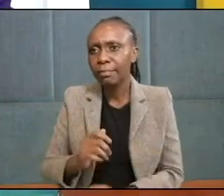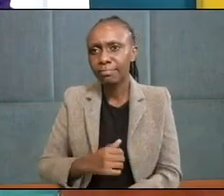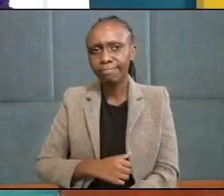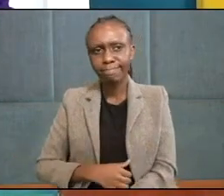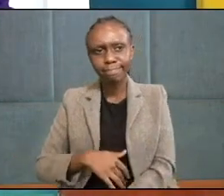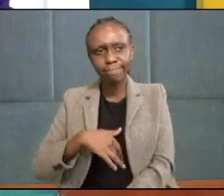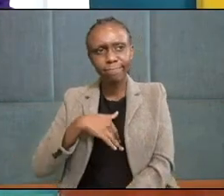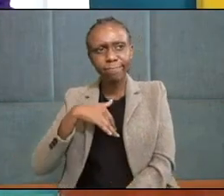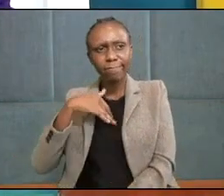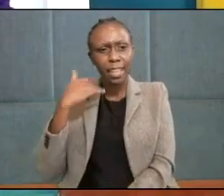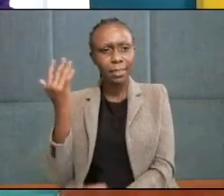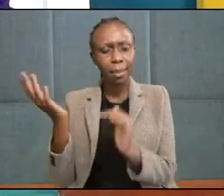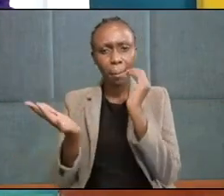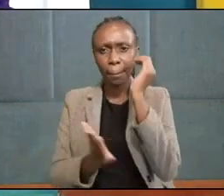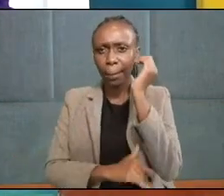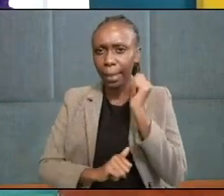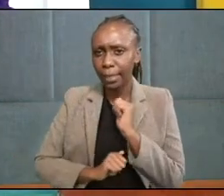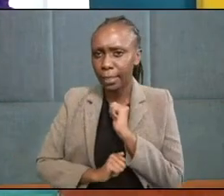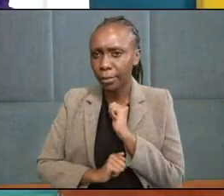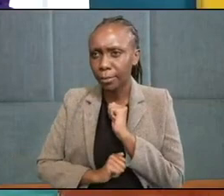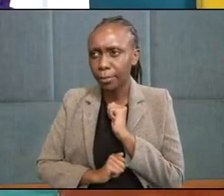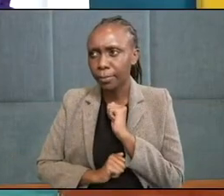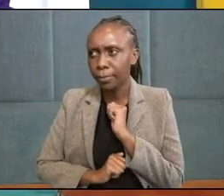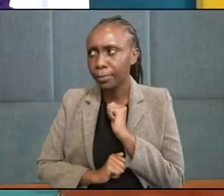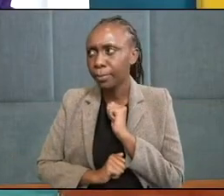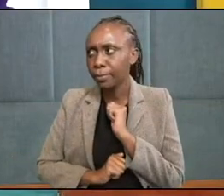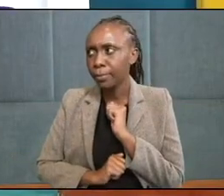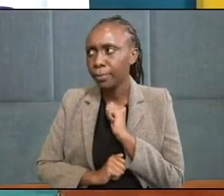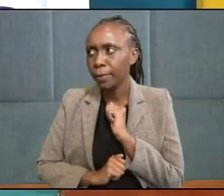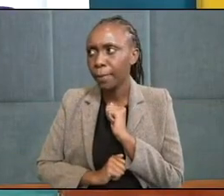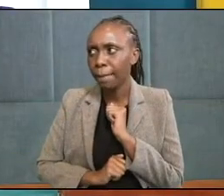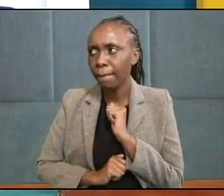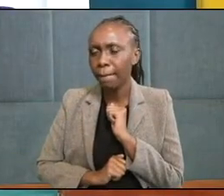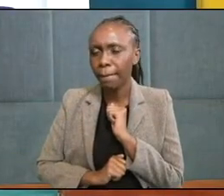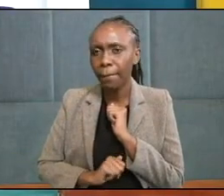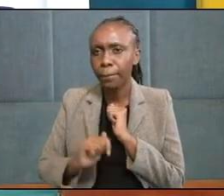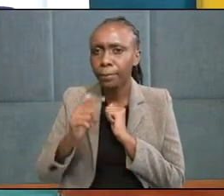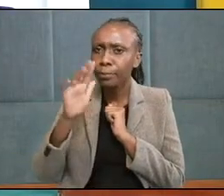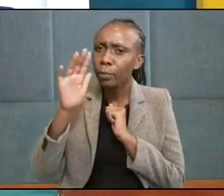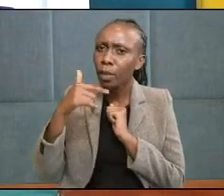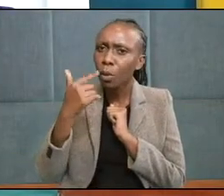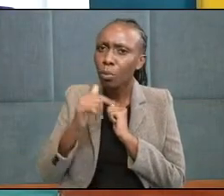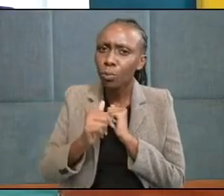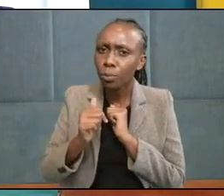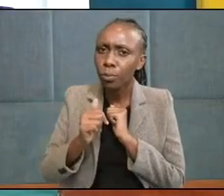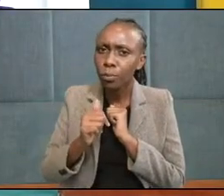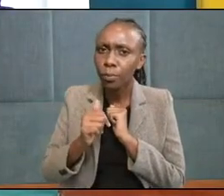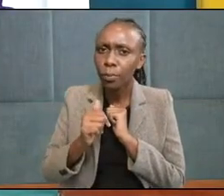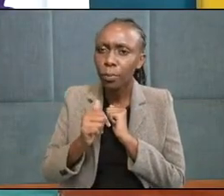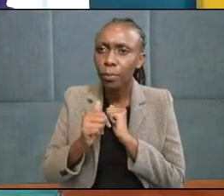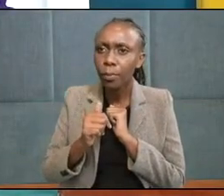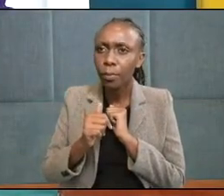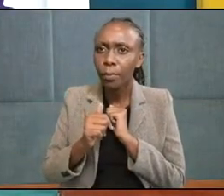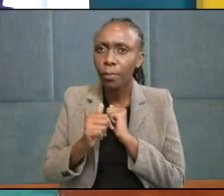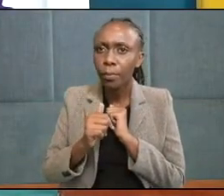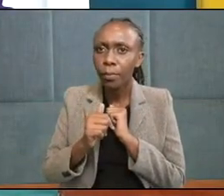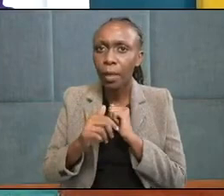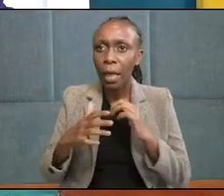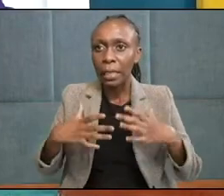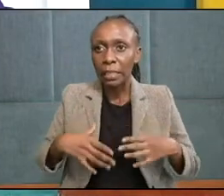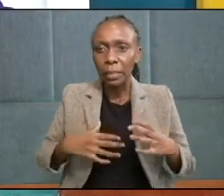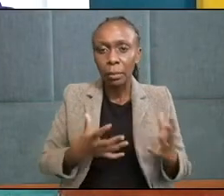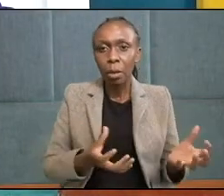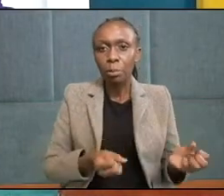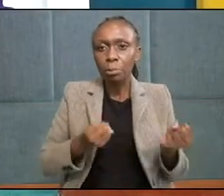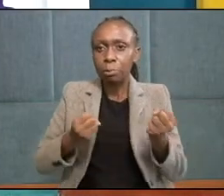Areopagus. Which people took him to the Areopagus? Yes, Layla? The philosophers. The philosophers took